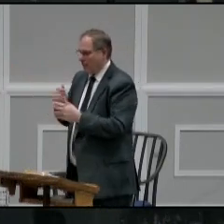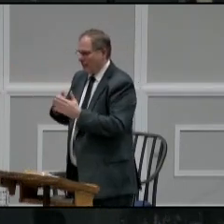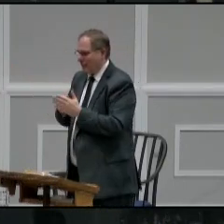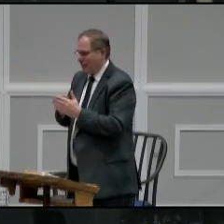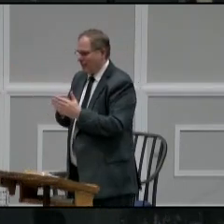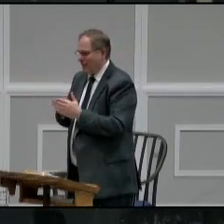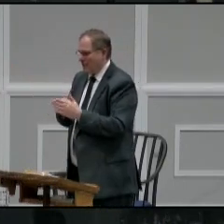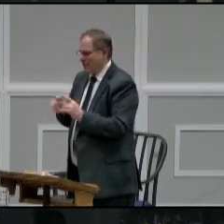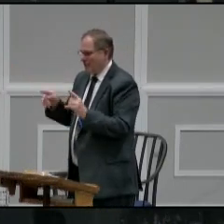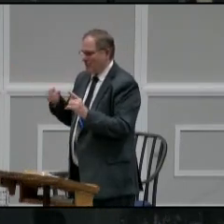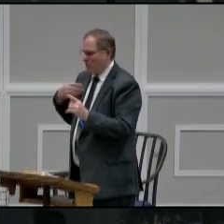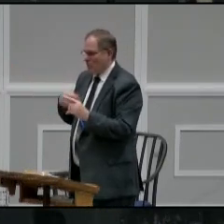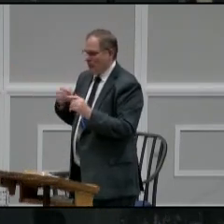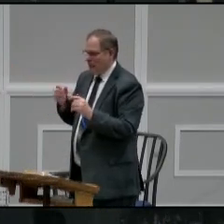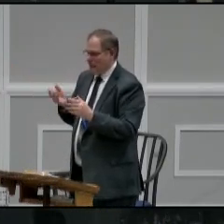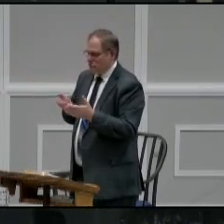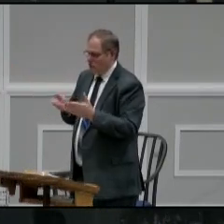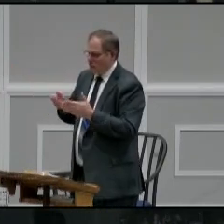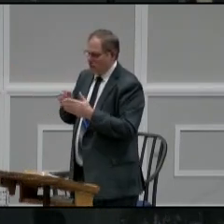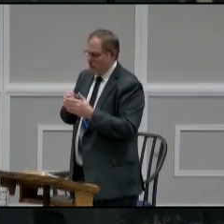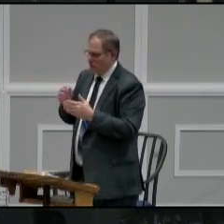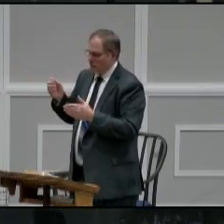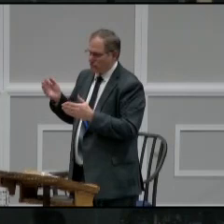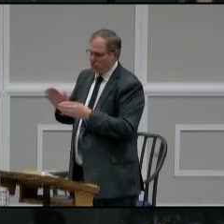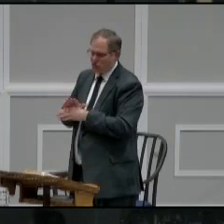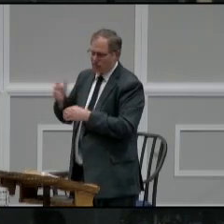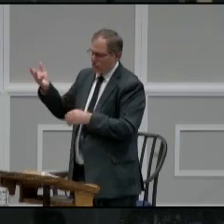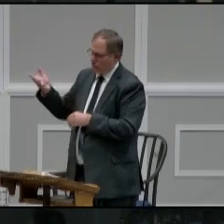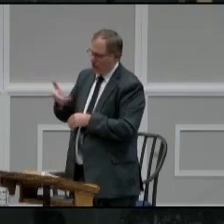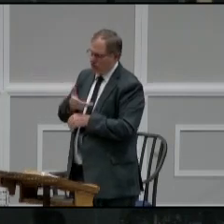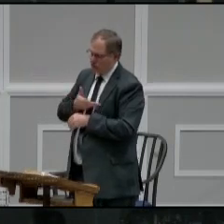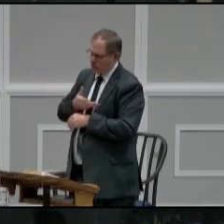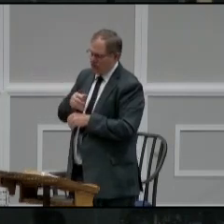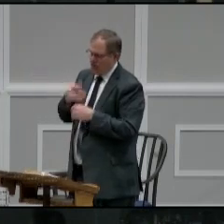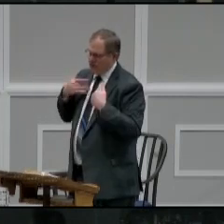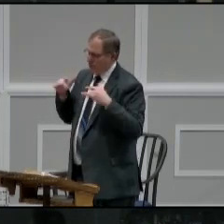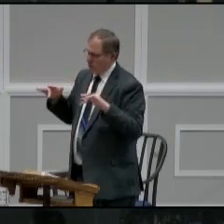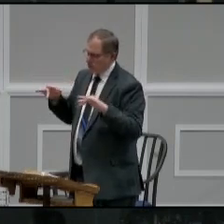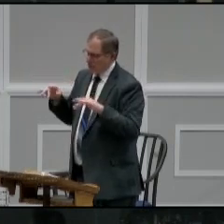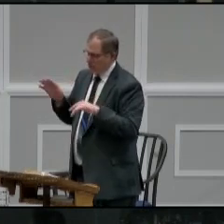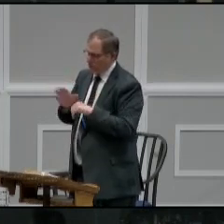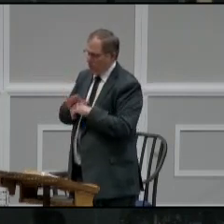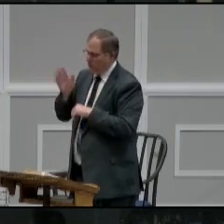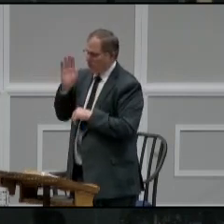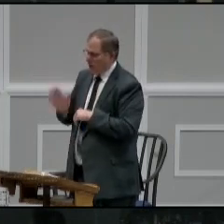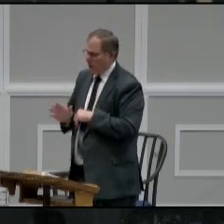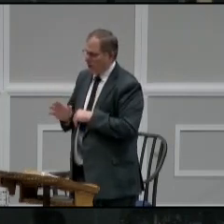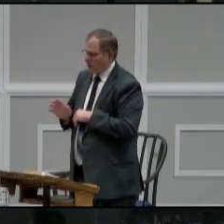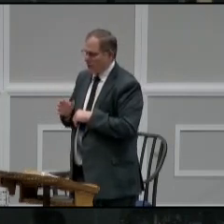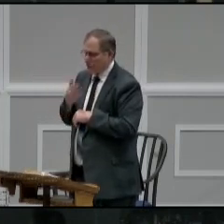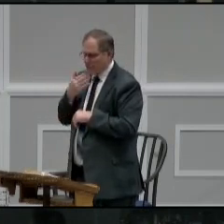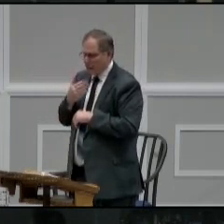but aren't you glad we serve a gracious and merciful God? I sure am.